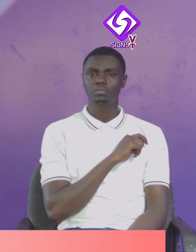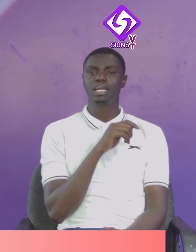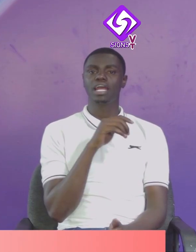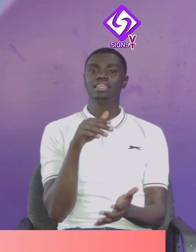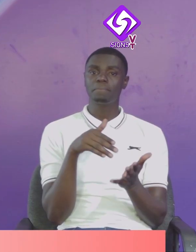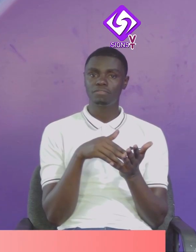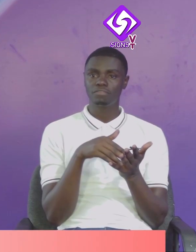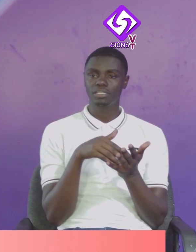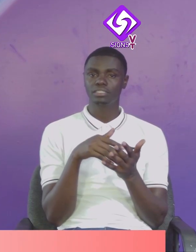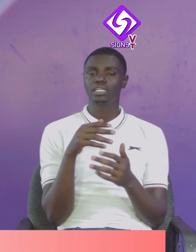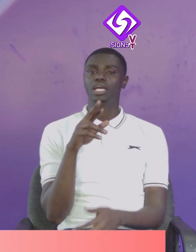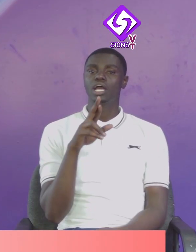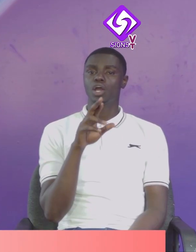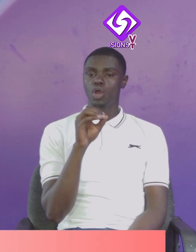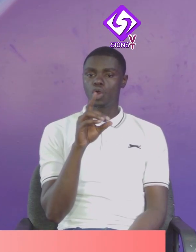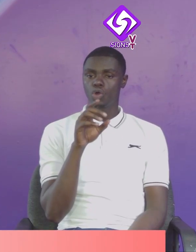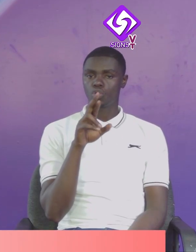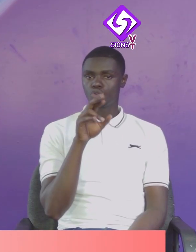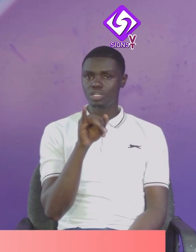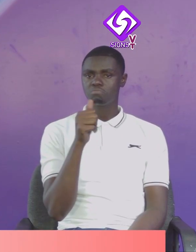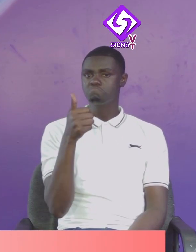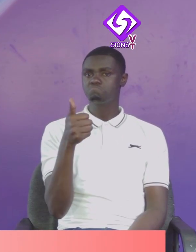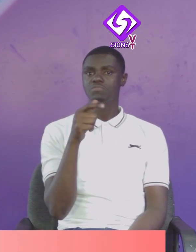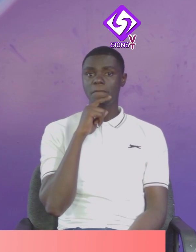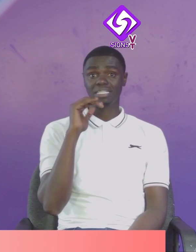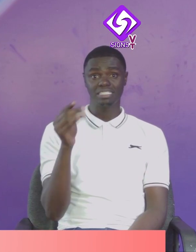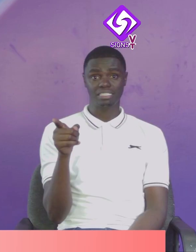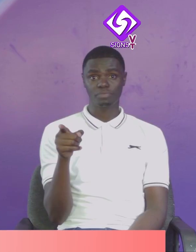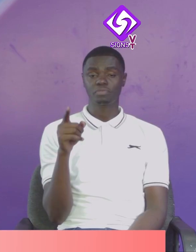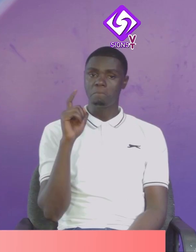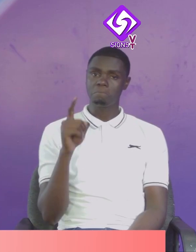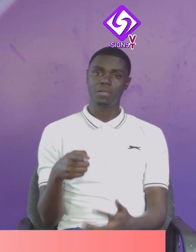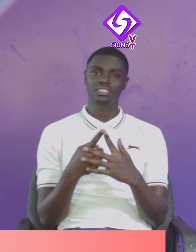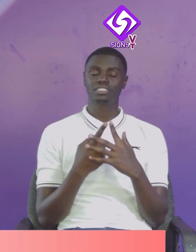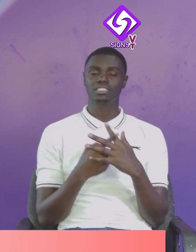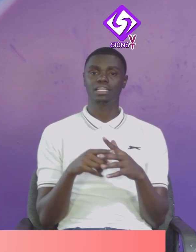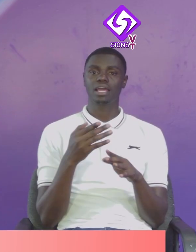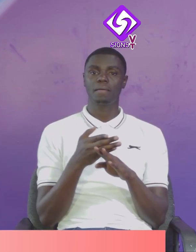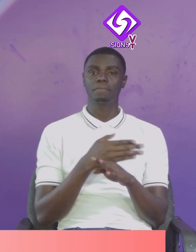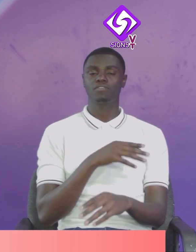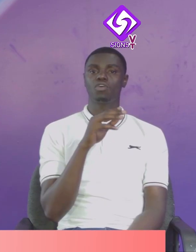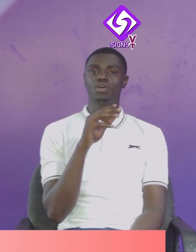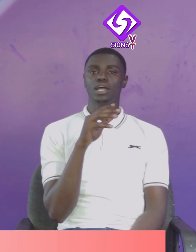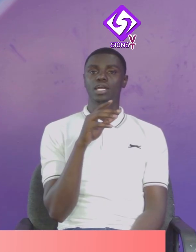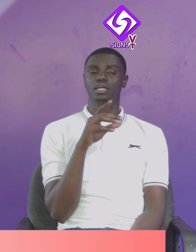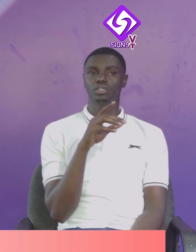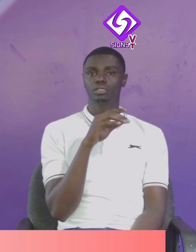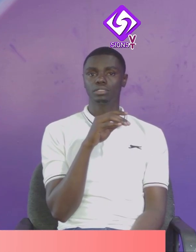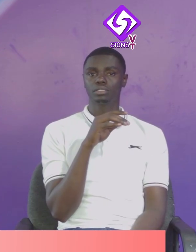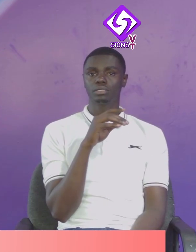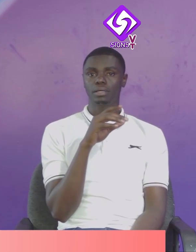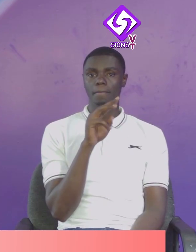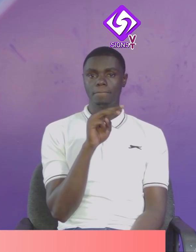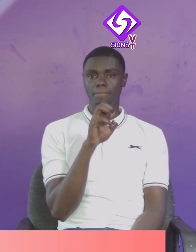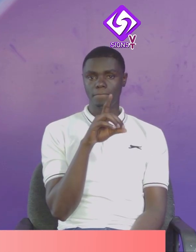midfield, when Rodri is fit, that of Manchester City, he has to start, yes, ahead of Zubimendi. Right. That is, of course, what you